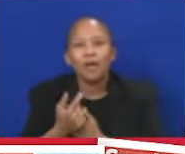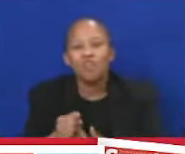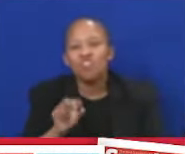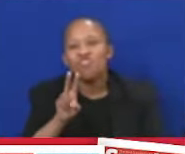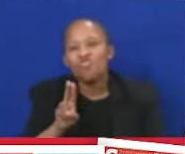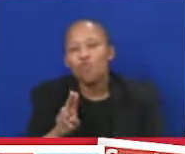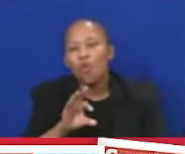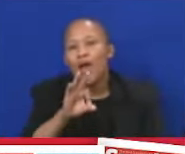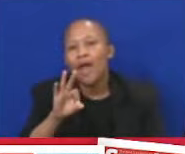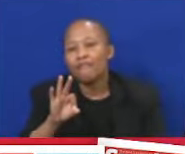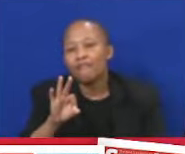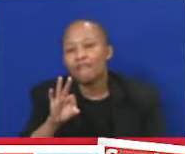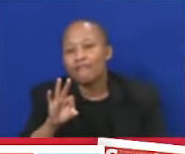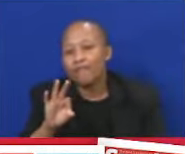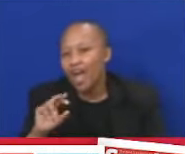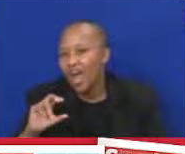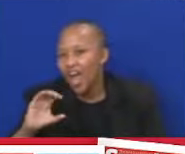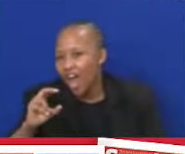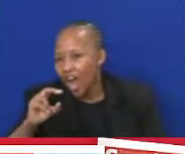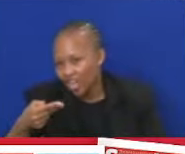UFH in full being?